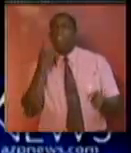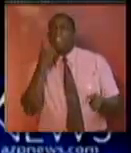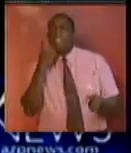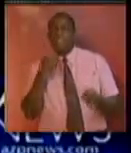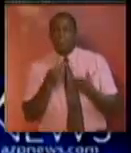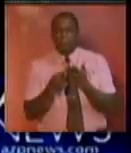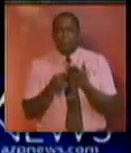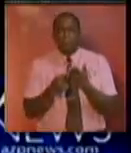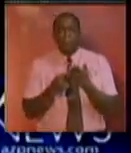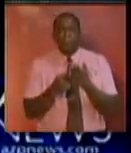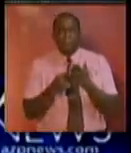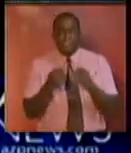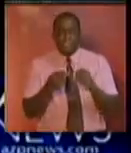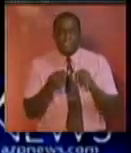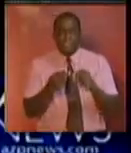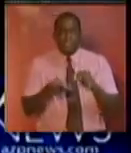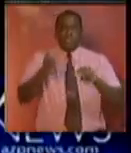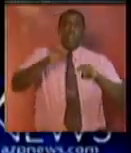an increase in births